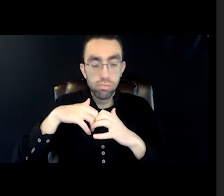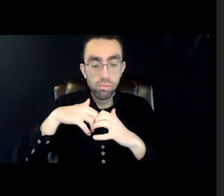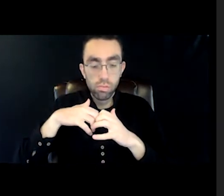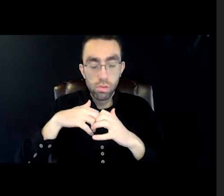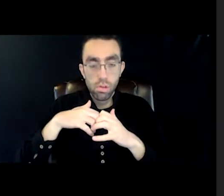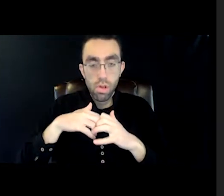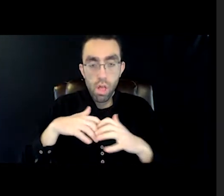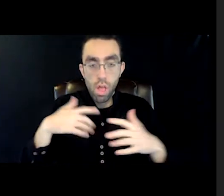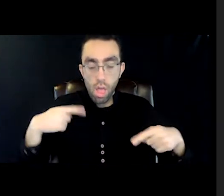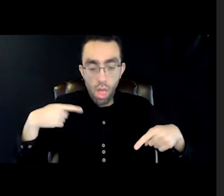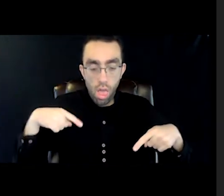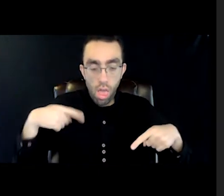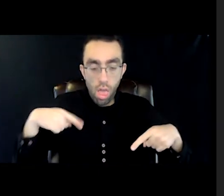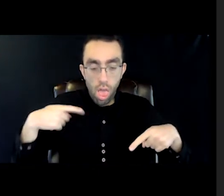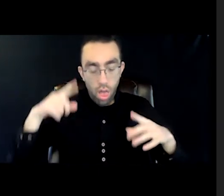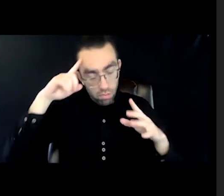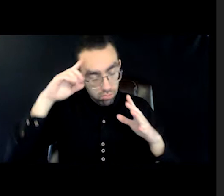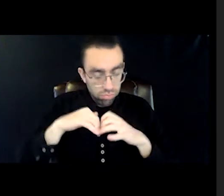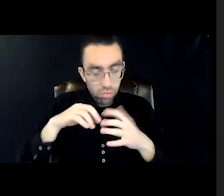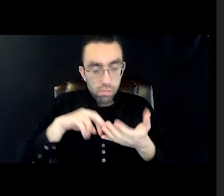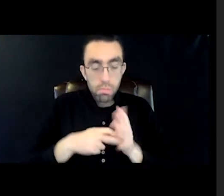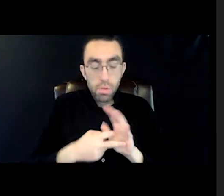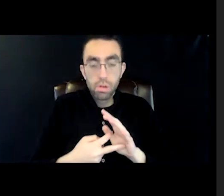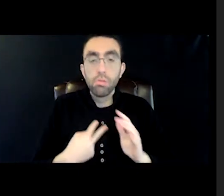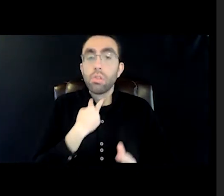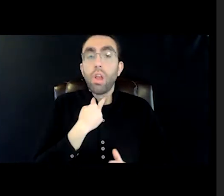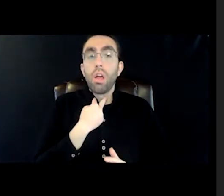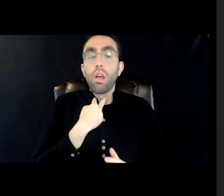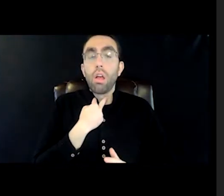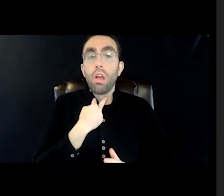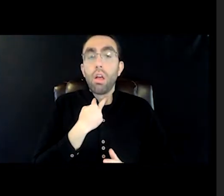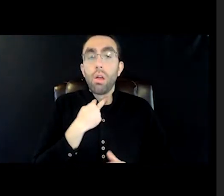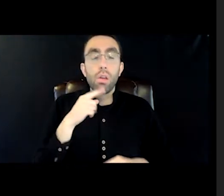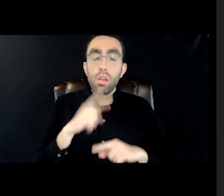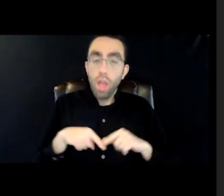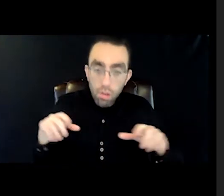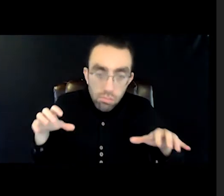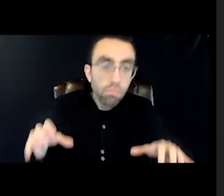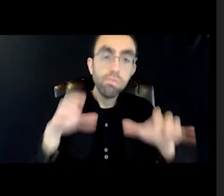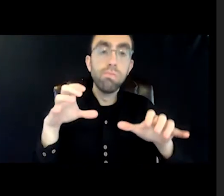so that leads us to a state of paralysis rather than a state of action.